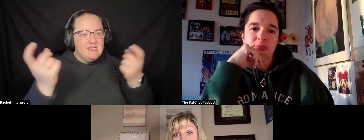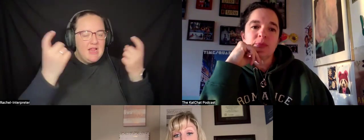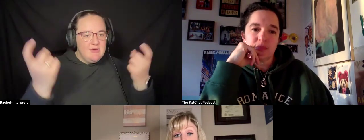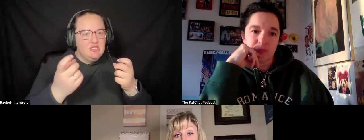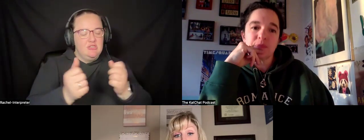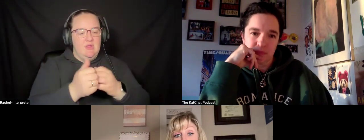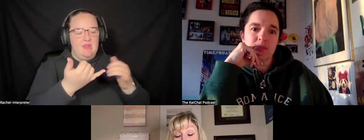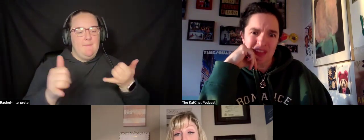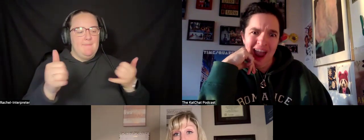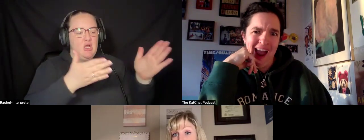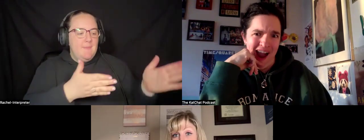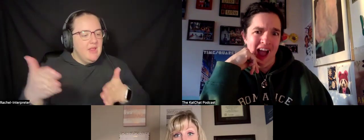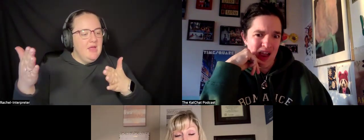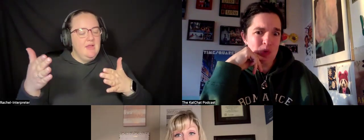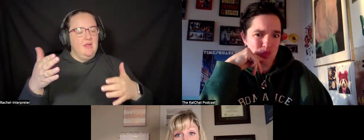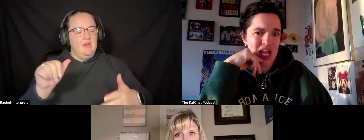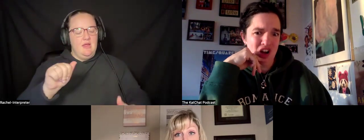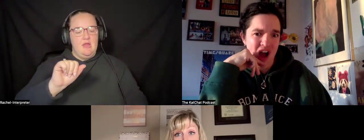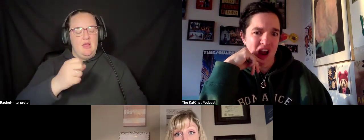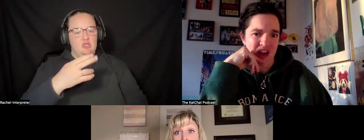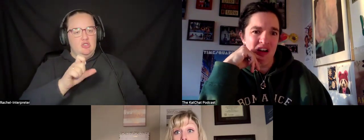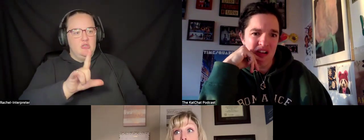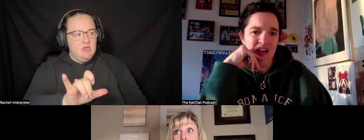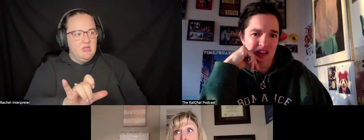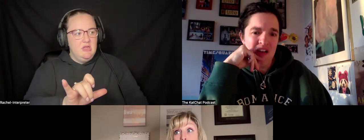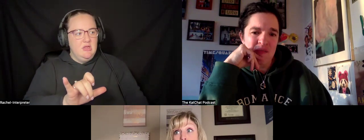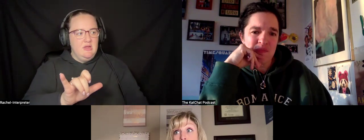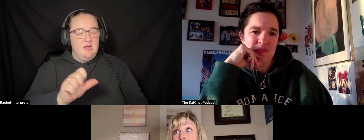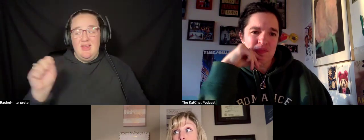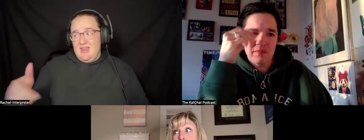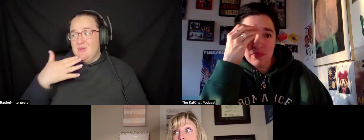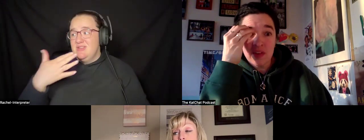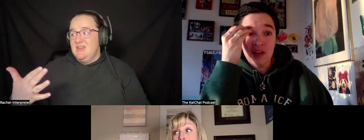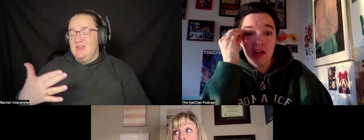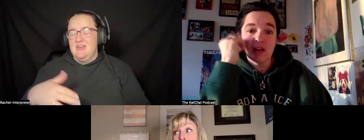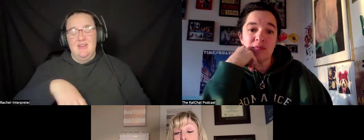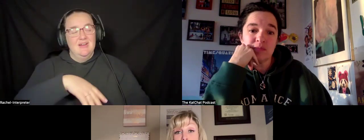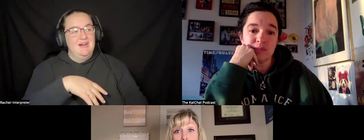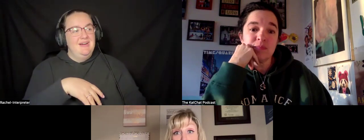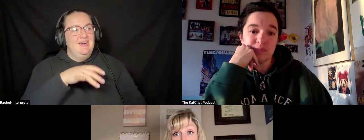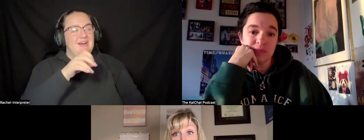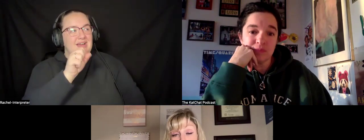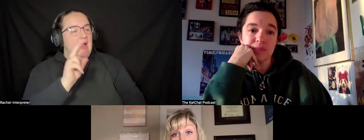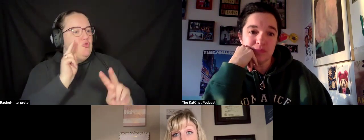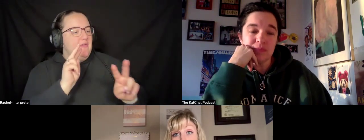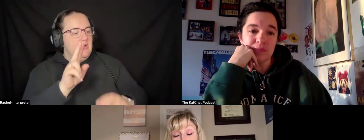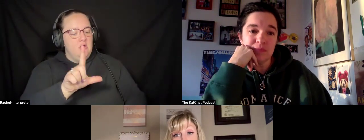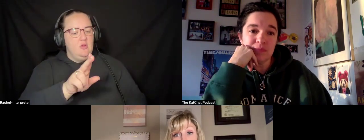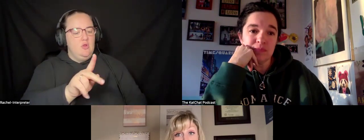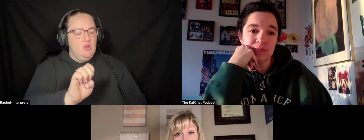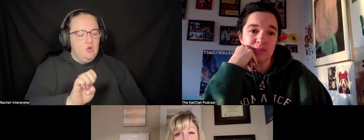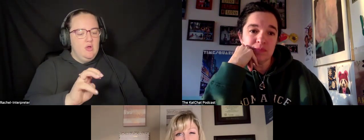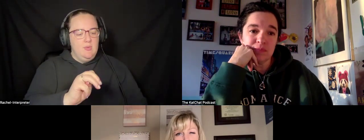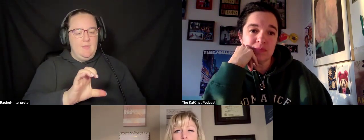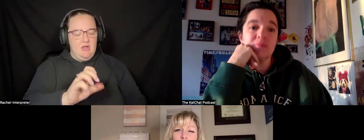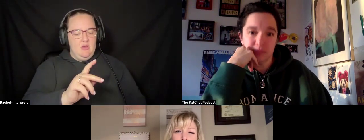with the party planning and like Ashley's Yeah, small it's town really setup. good. looking forward to Luke McFarlane's show that's